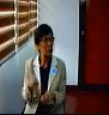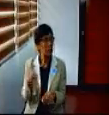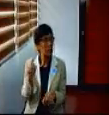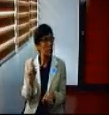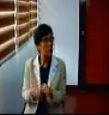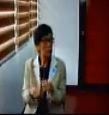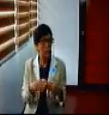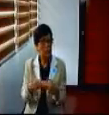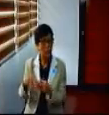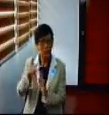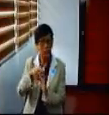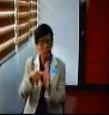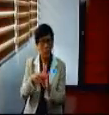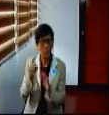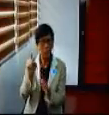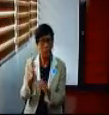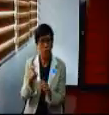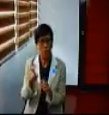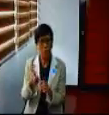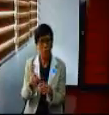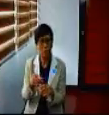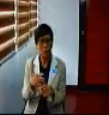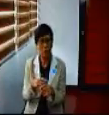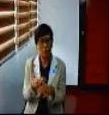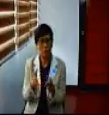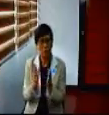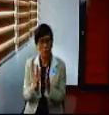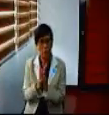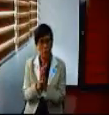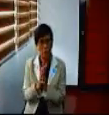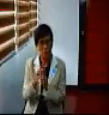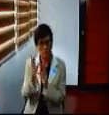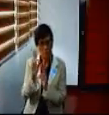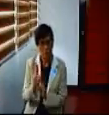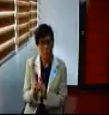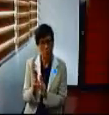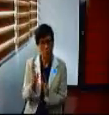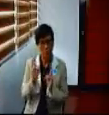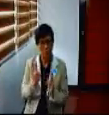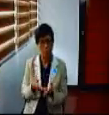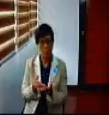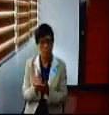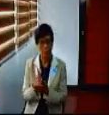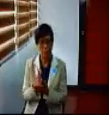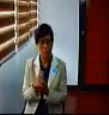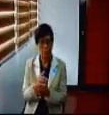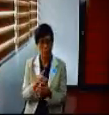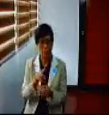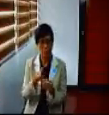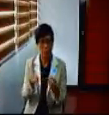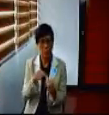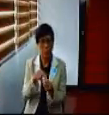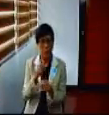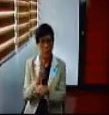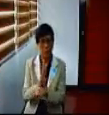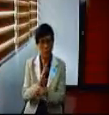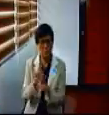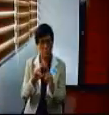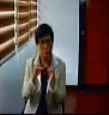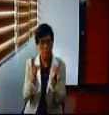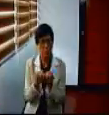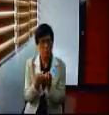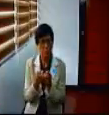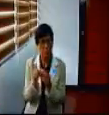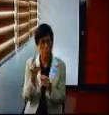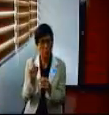suggest that you should ask companies to respect human rights throughout their business relationships. There should